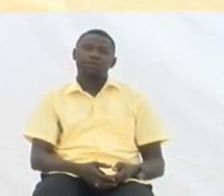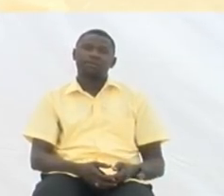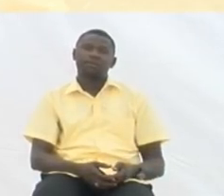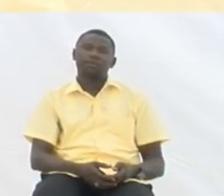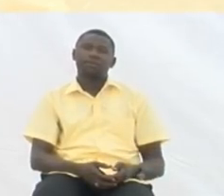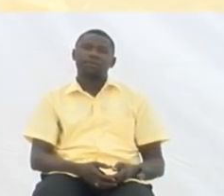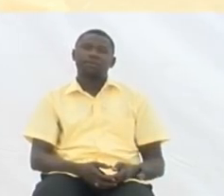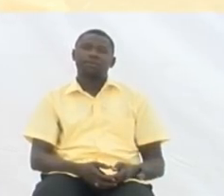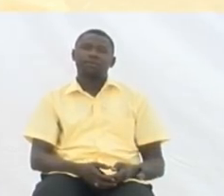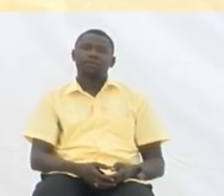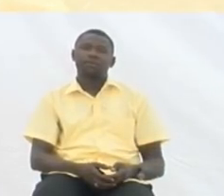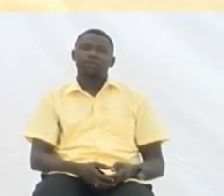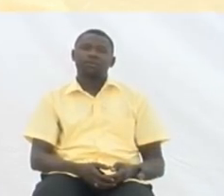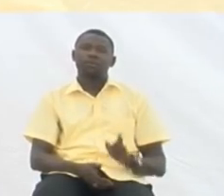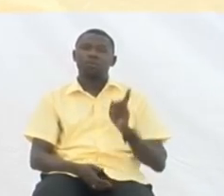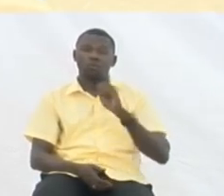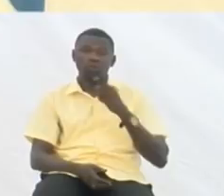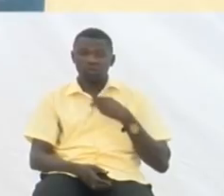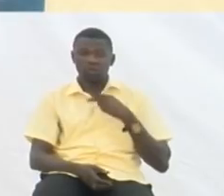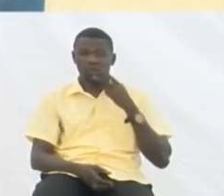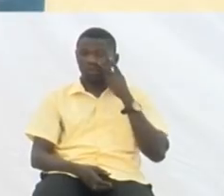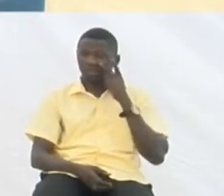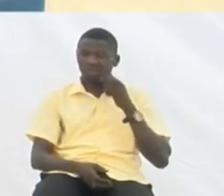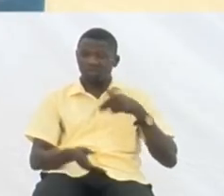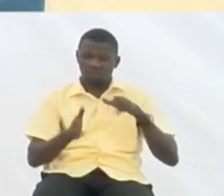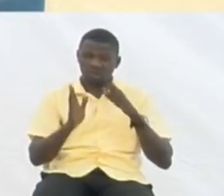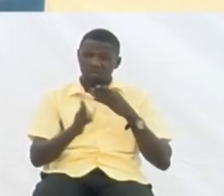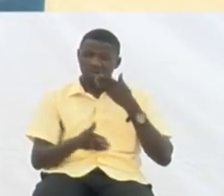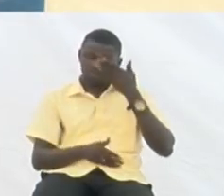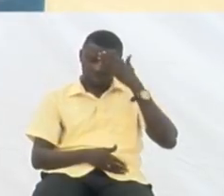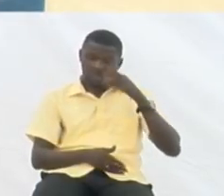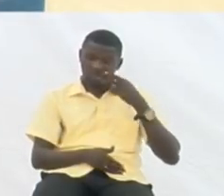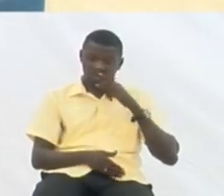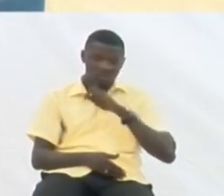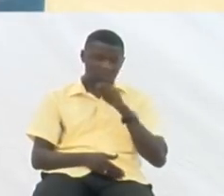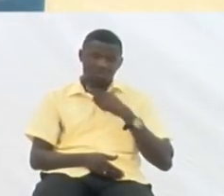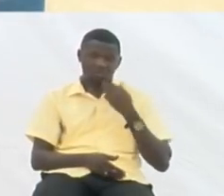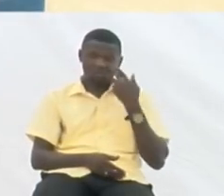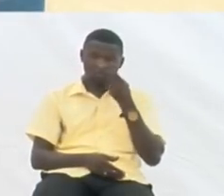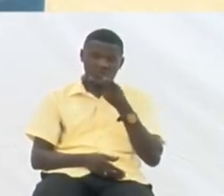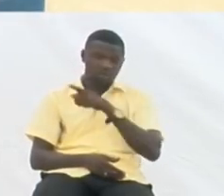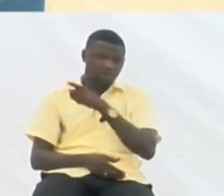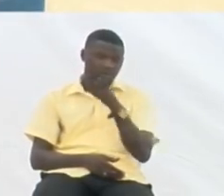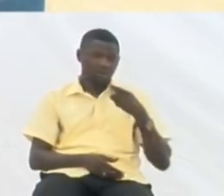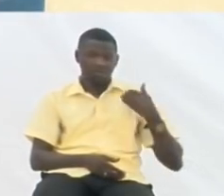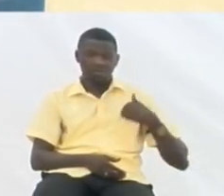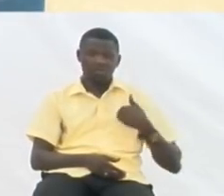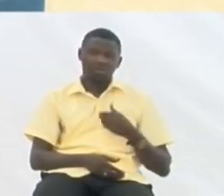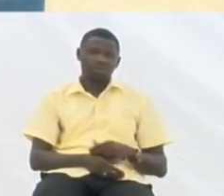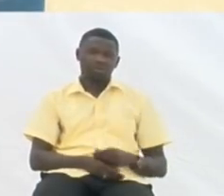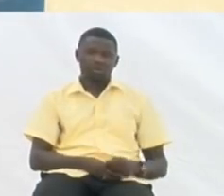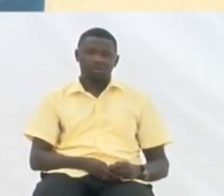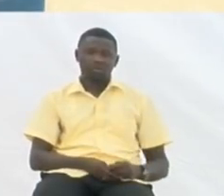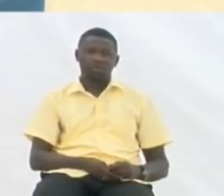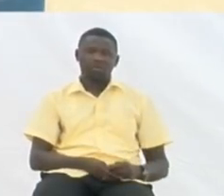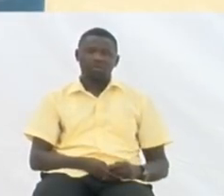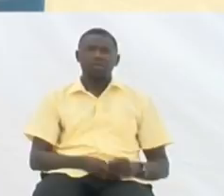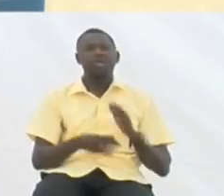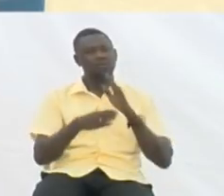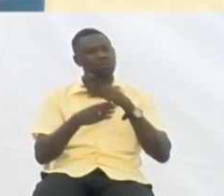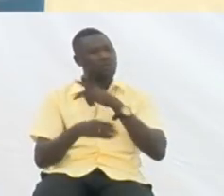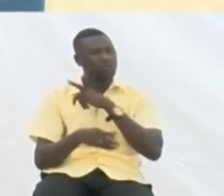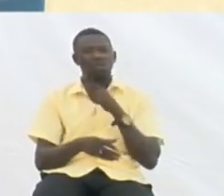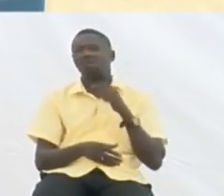But the way, the manner in which we saw these people, they